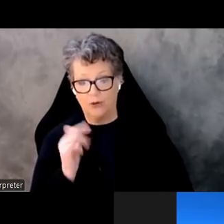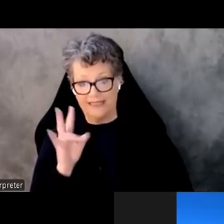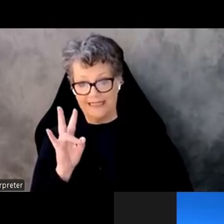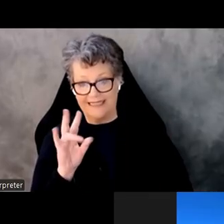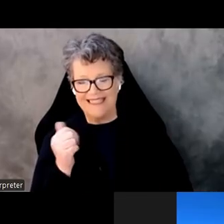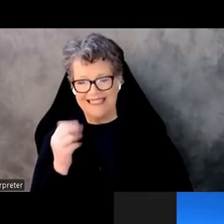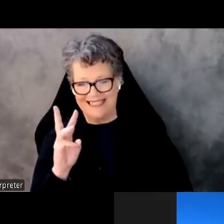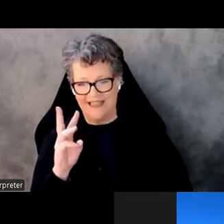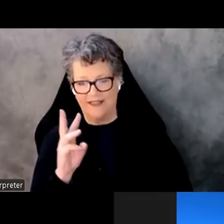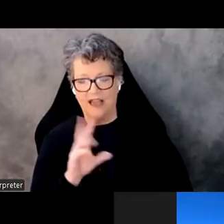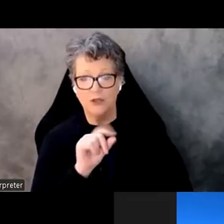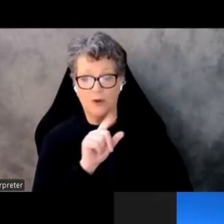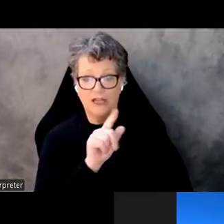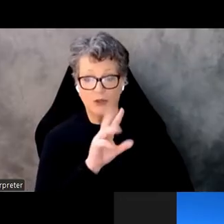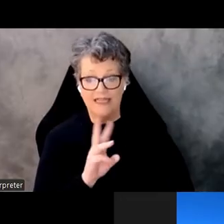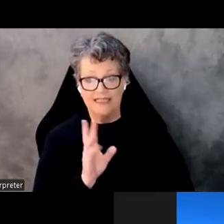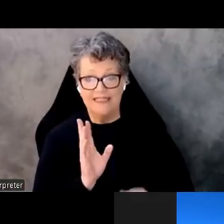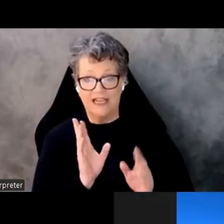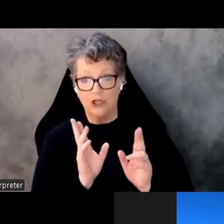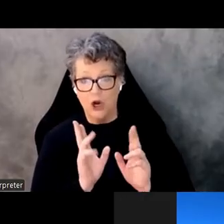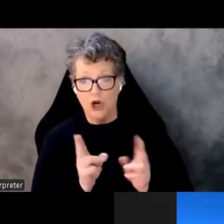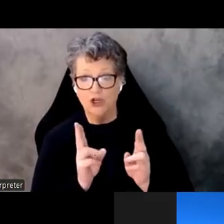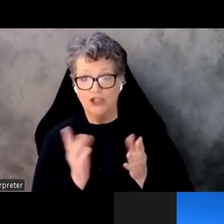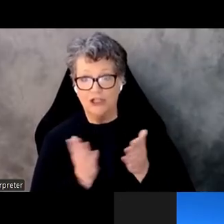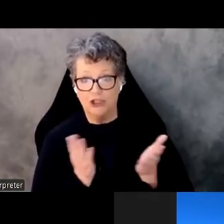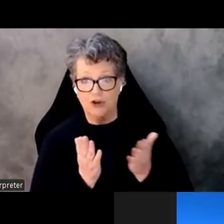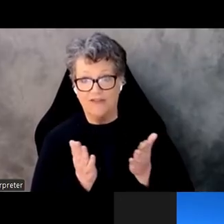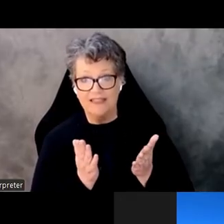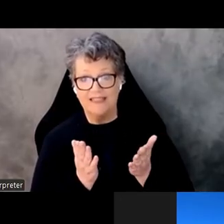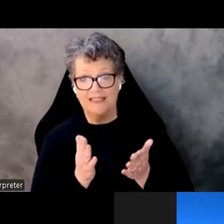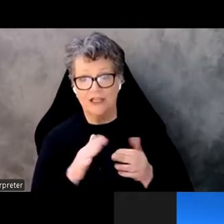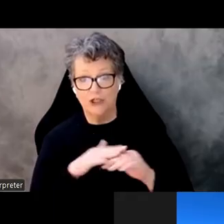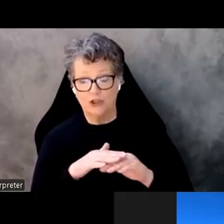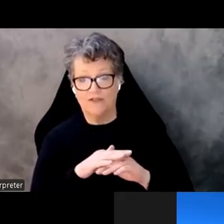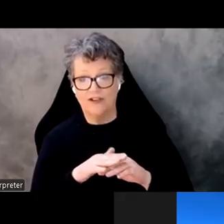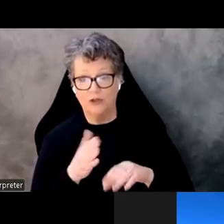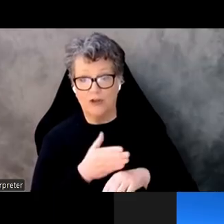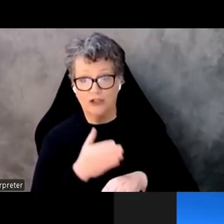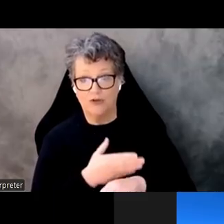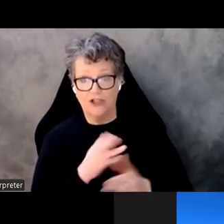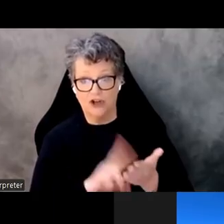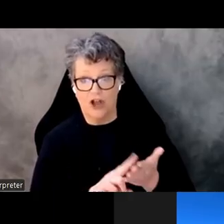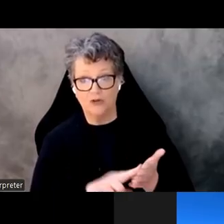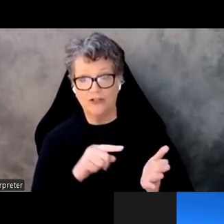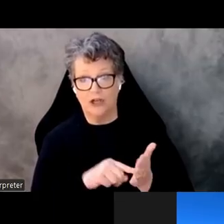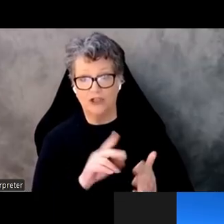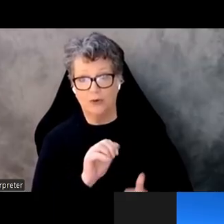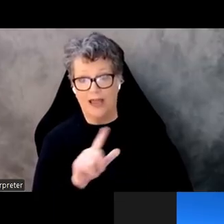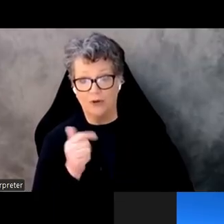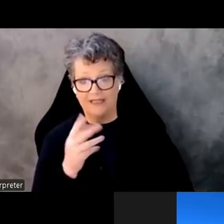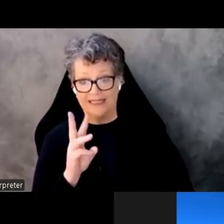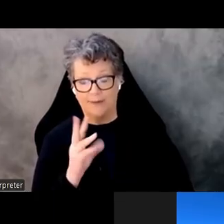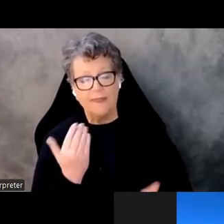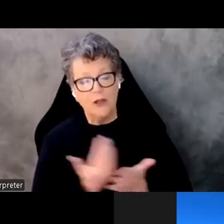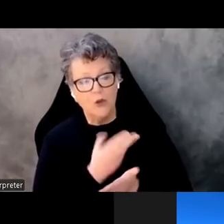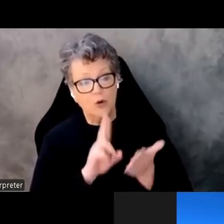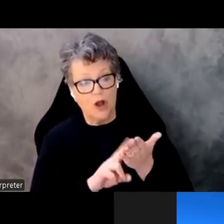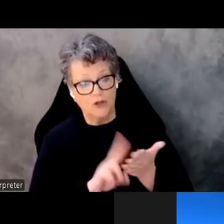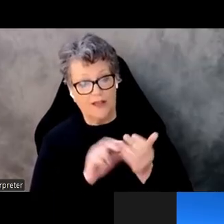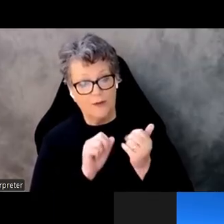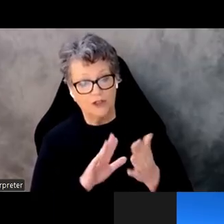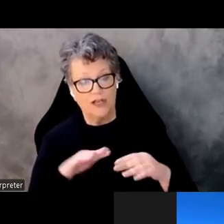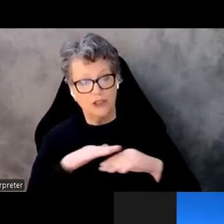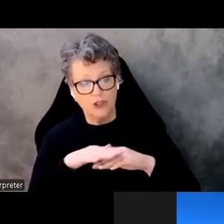the 2026 urgent surface restoration contract bids are due on April 16th. This is a new contract which will address